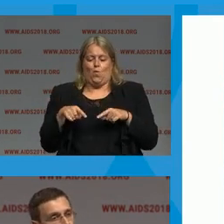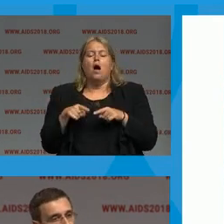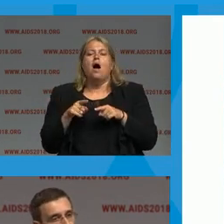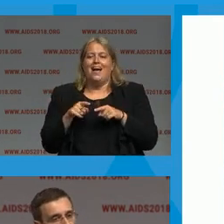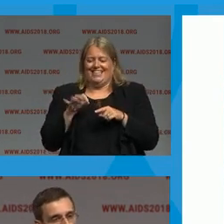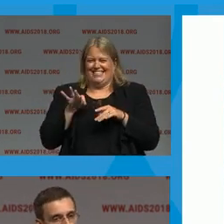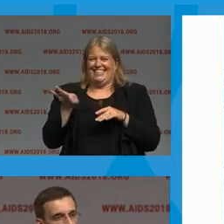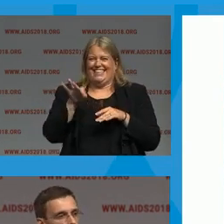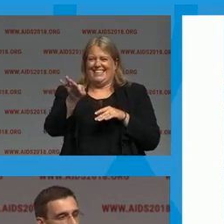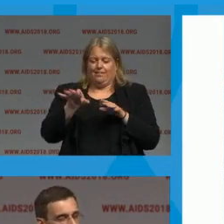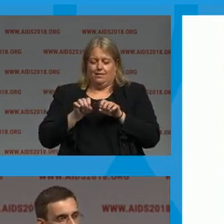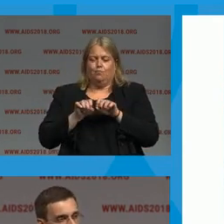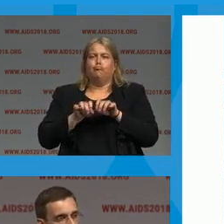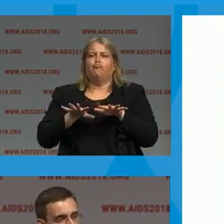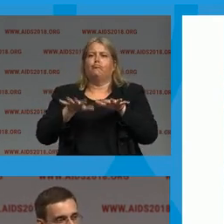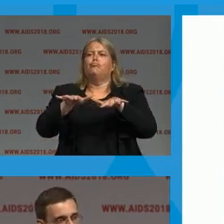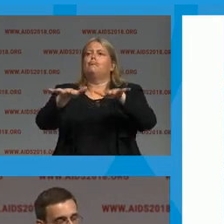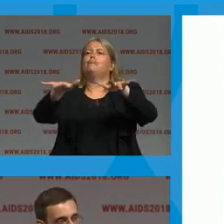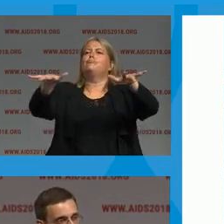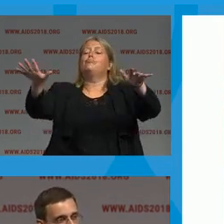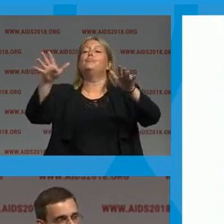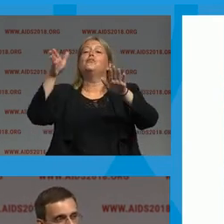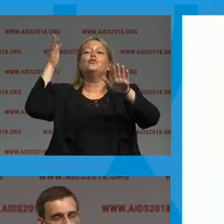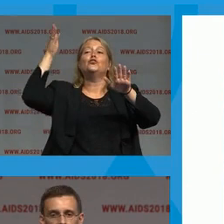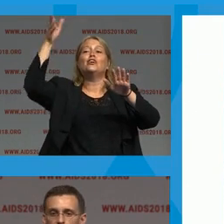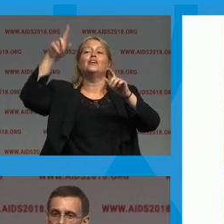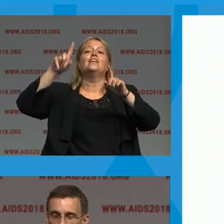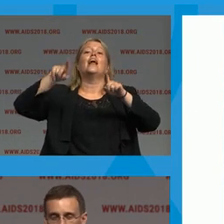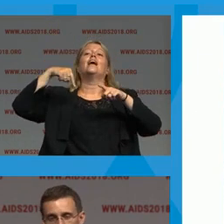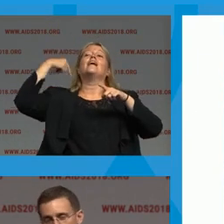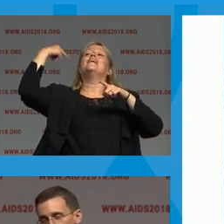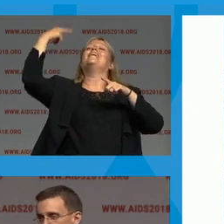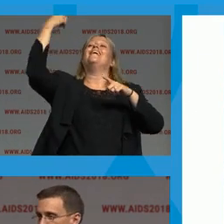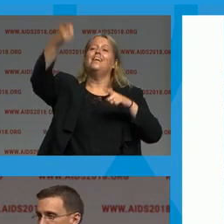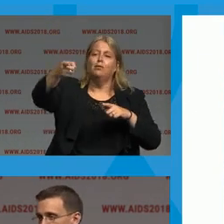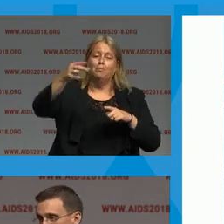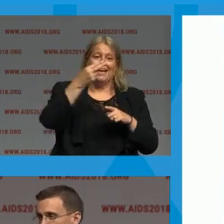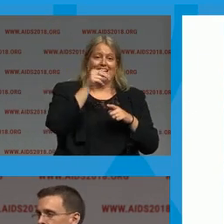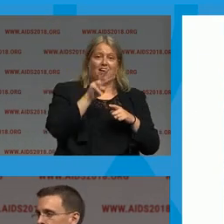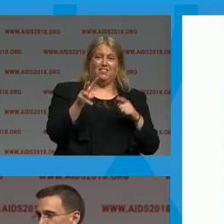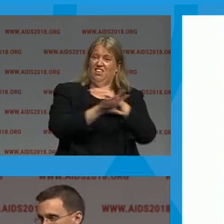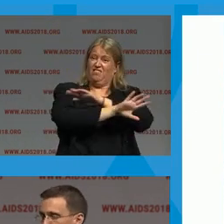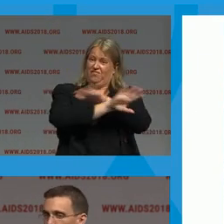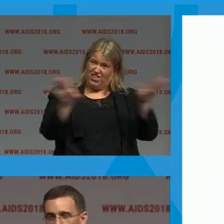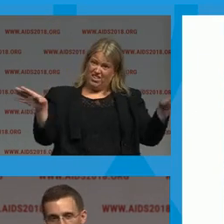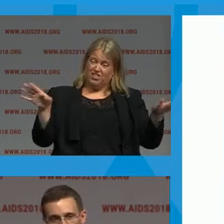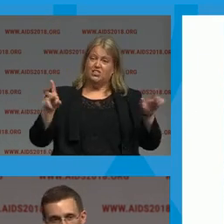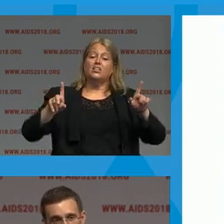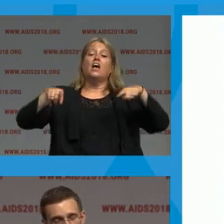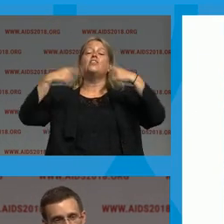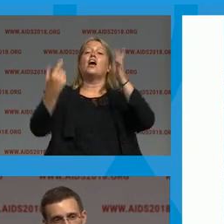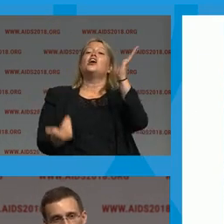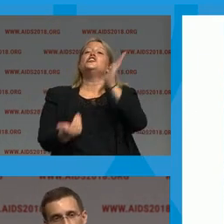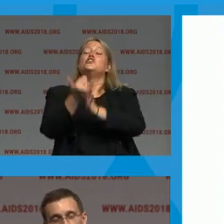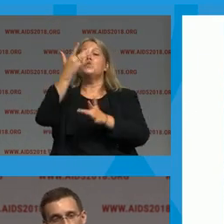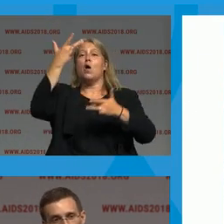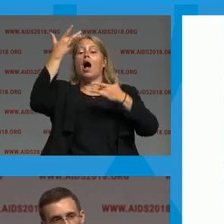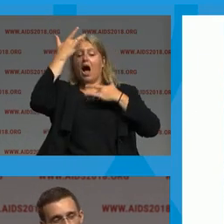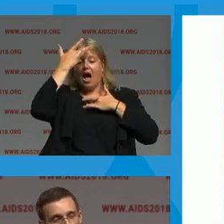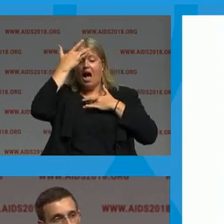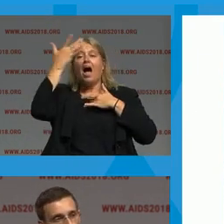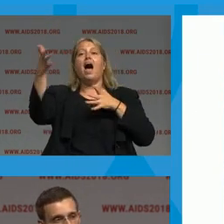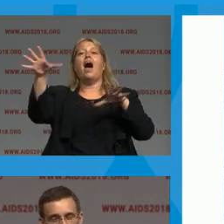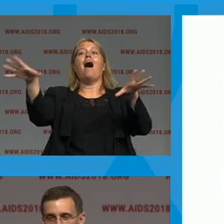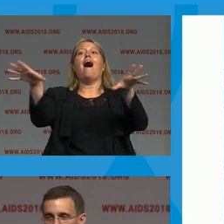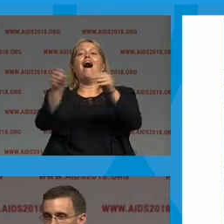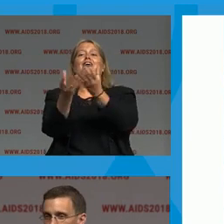future, and they are going to be the seeds of cures for conditions long after this HIV epidemic has been brought to a close. And that will